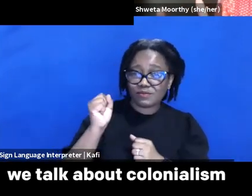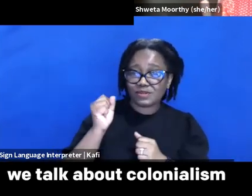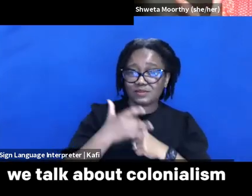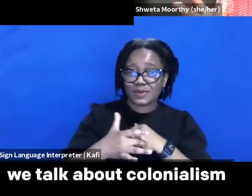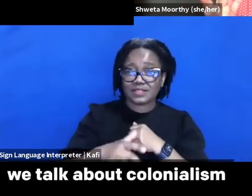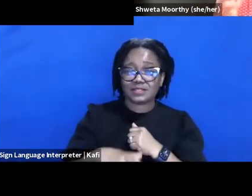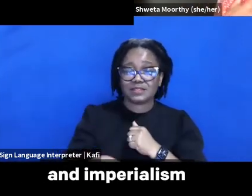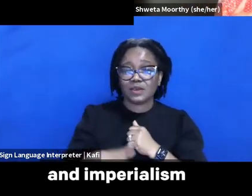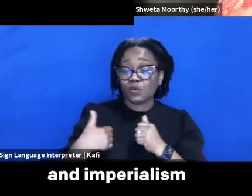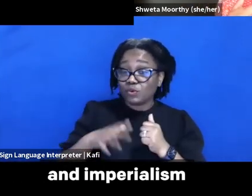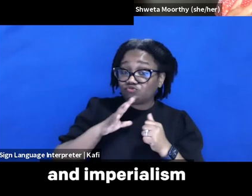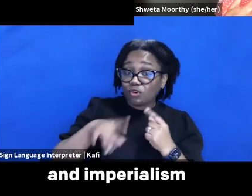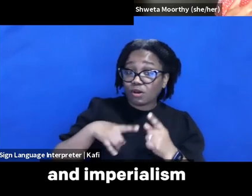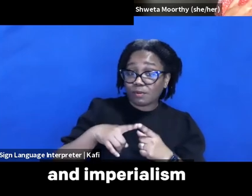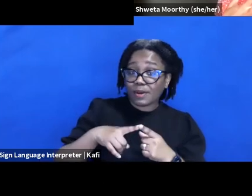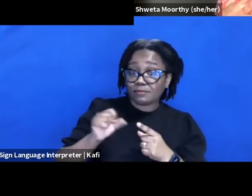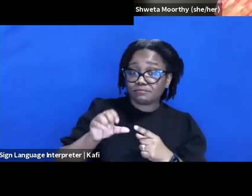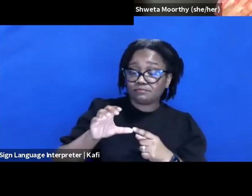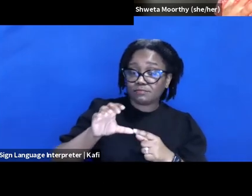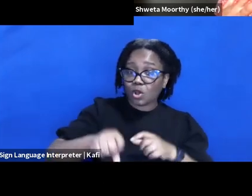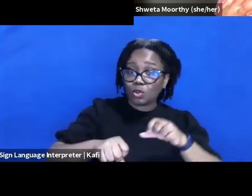about colonialism and imperialism